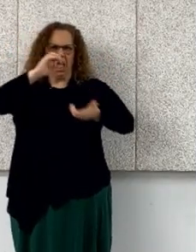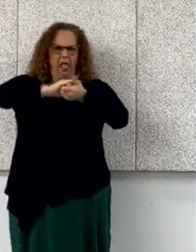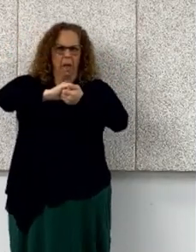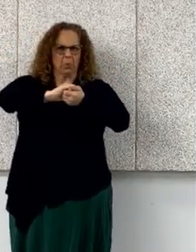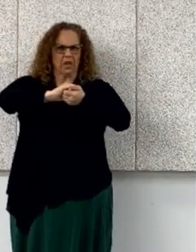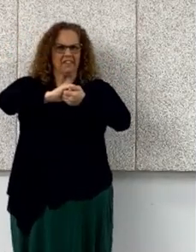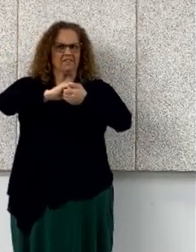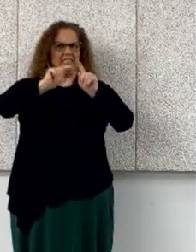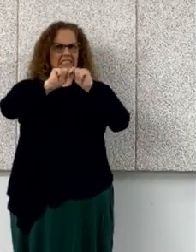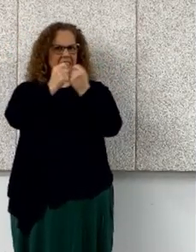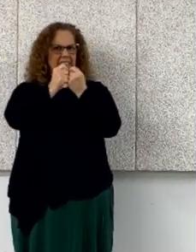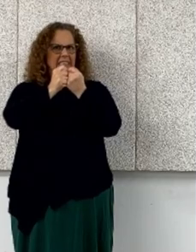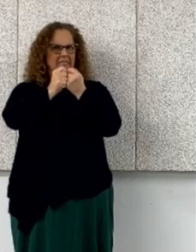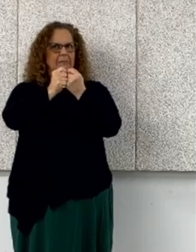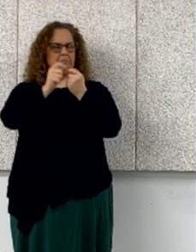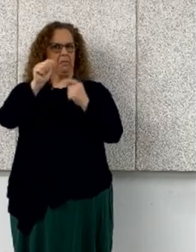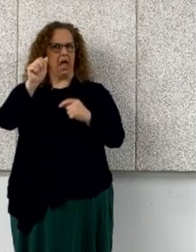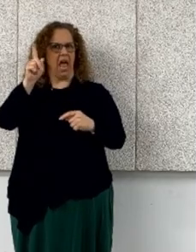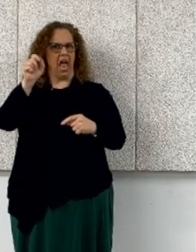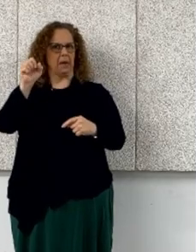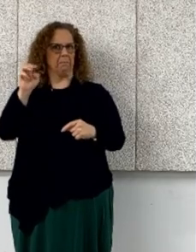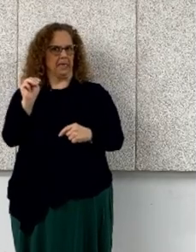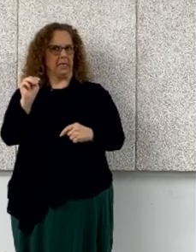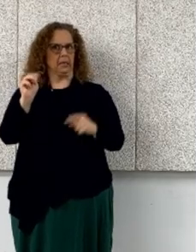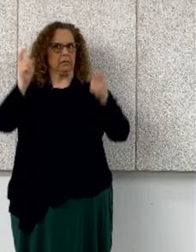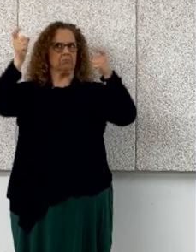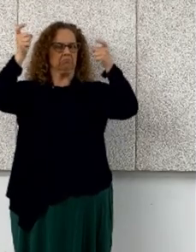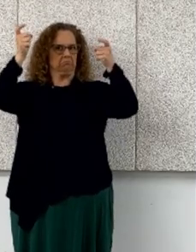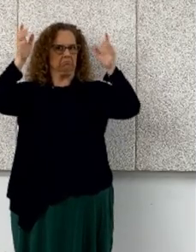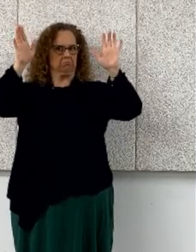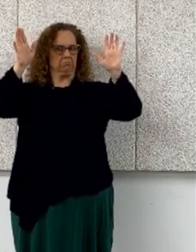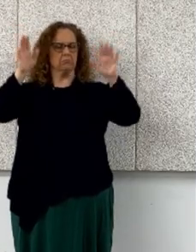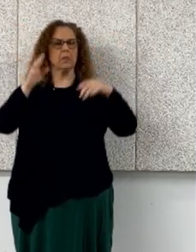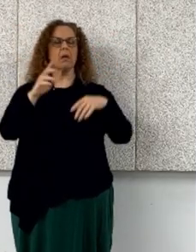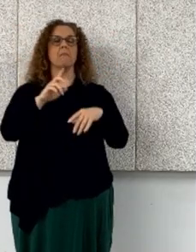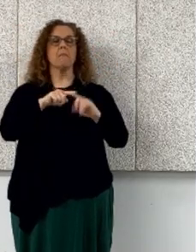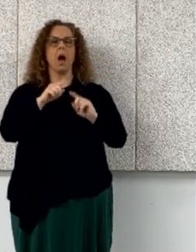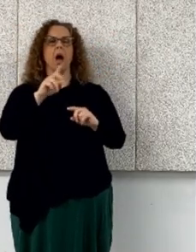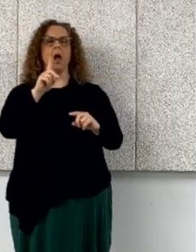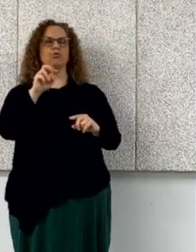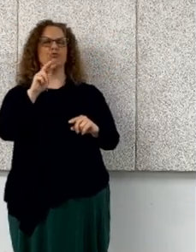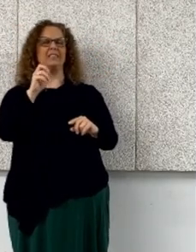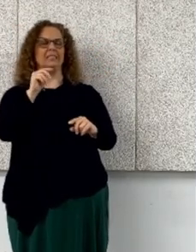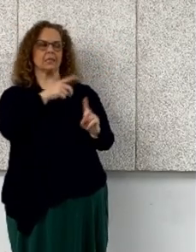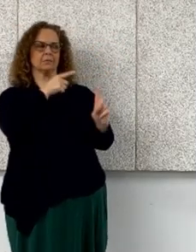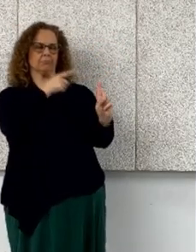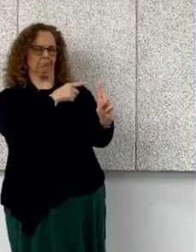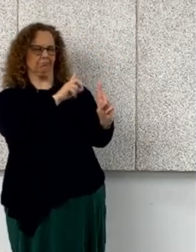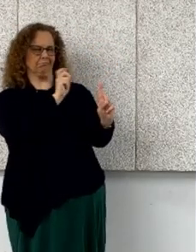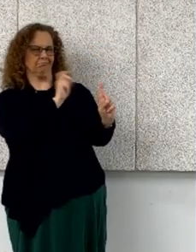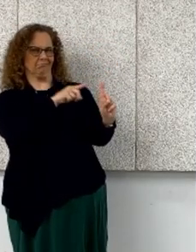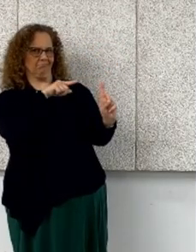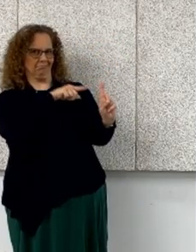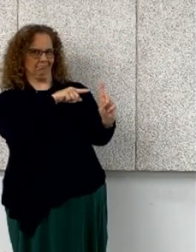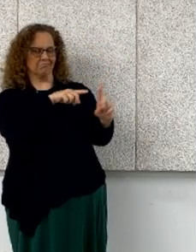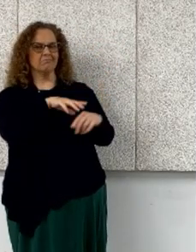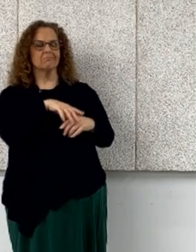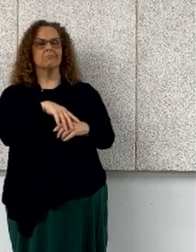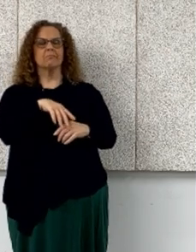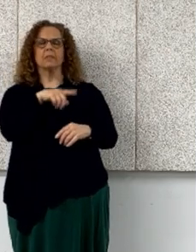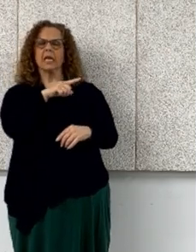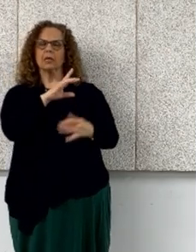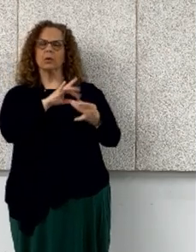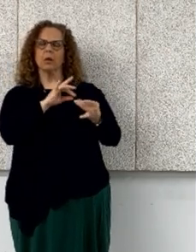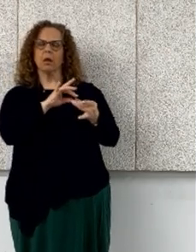executive leadership team. But Kristin, if I could put you on the spot for a moment, could you talk about